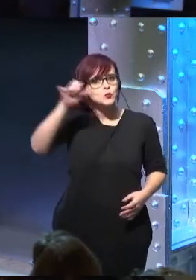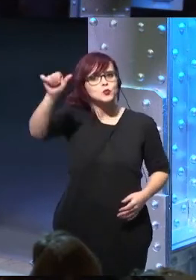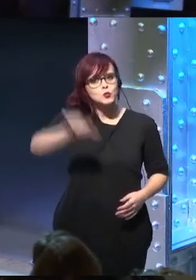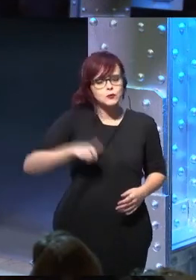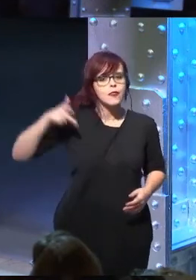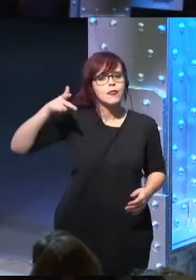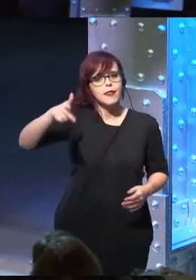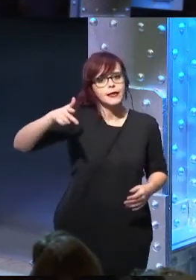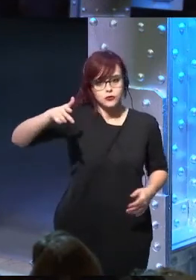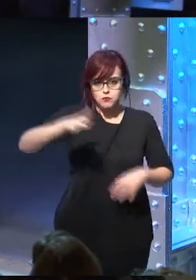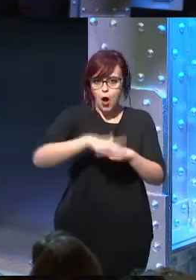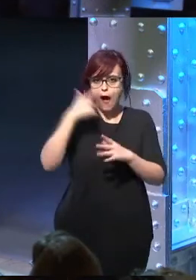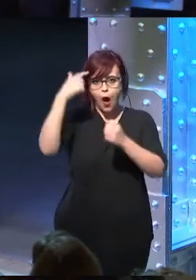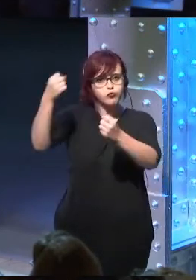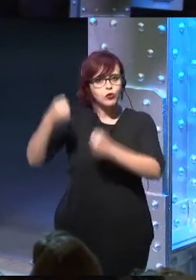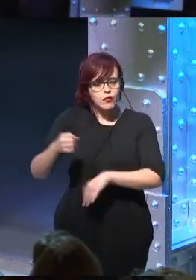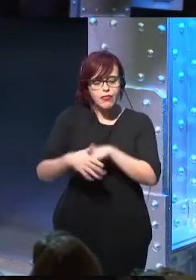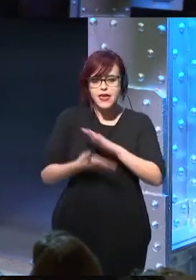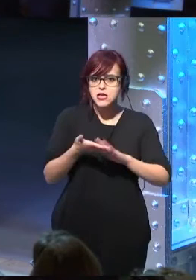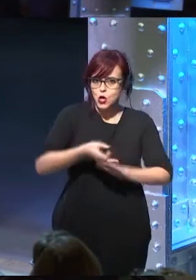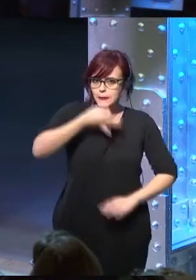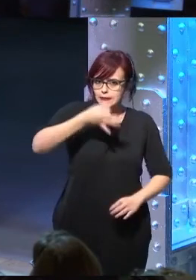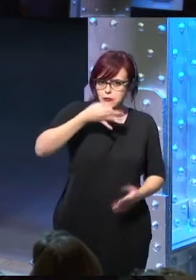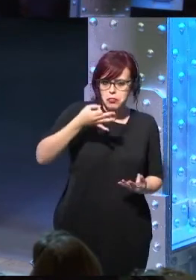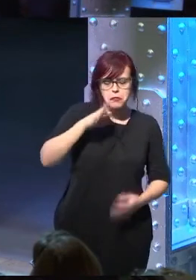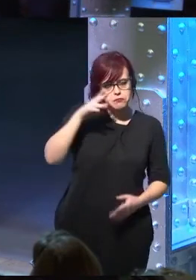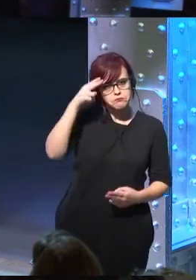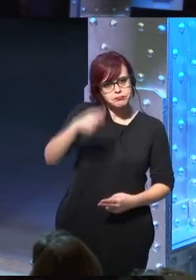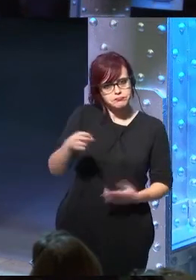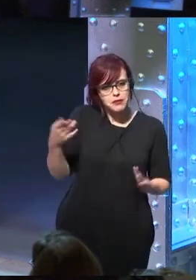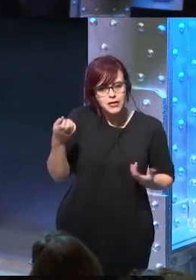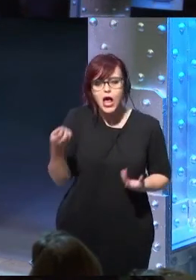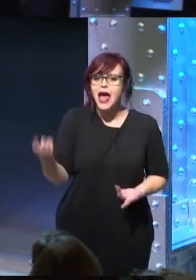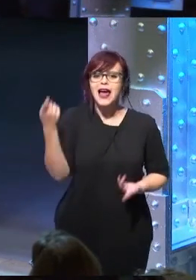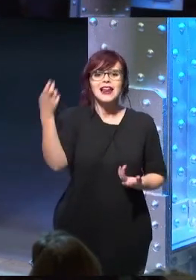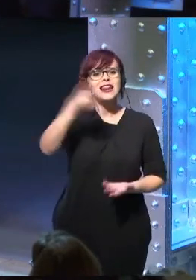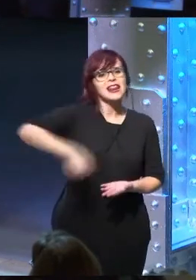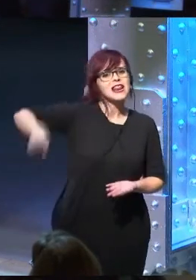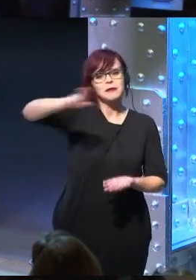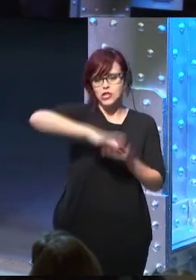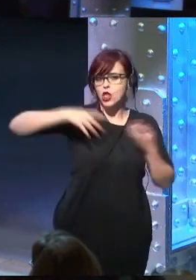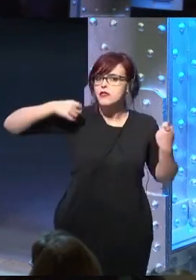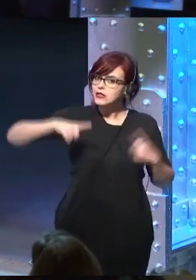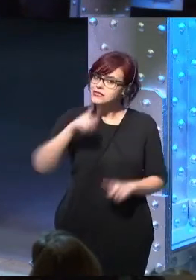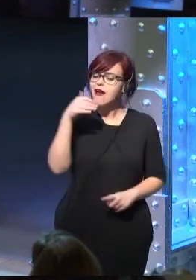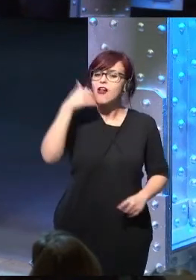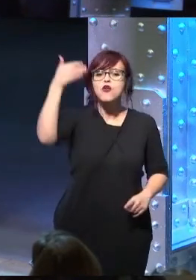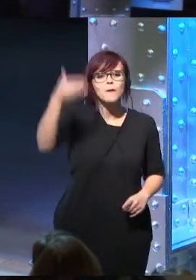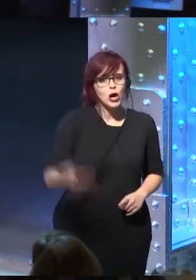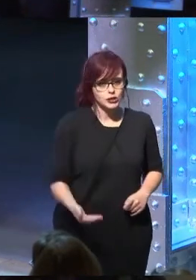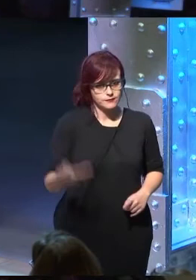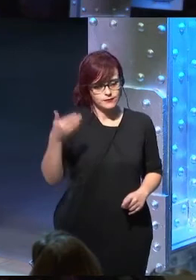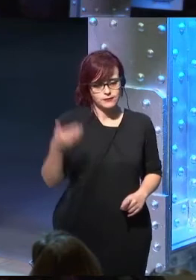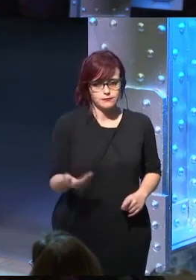authoritative? Now, I'm sure I don't need to underline that this is an important goal. It is not simply